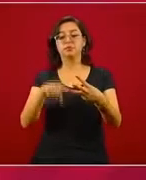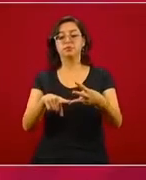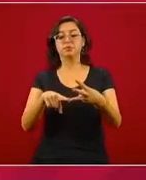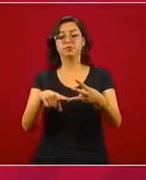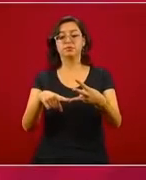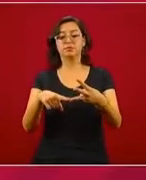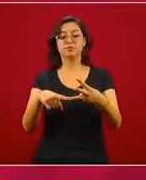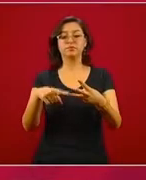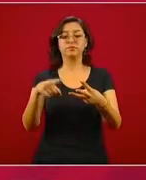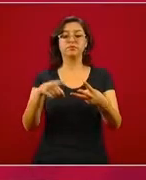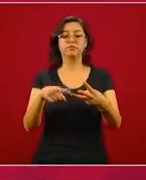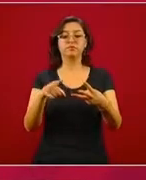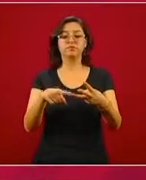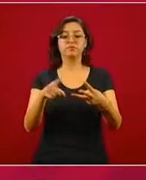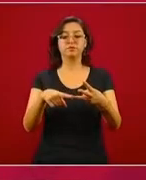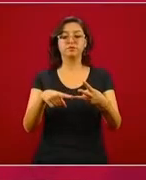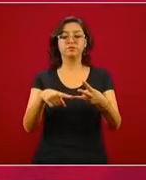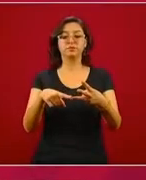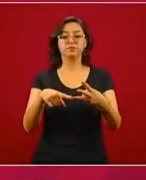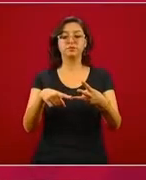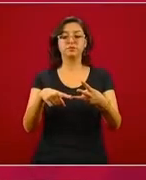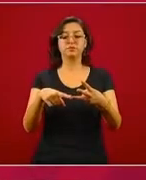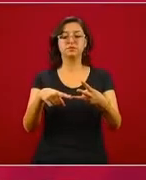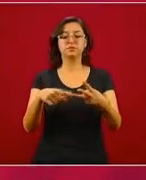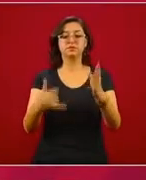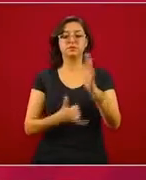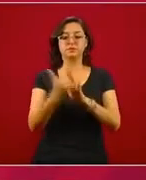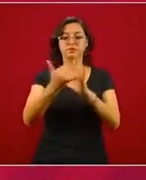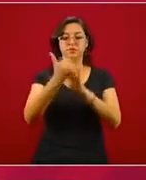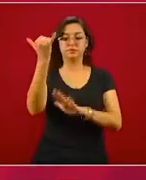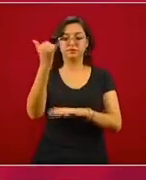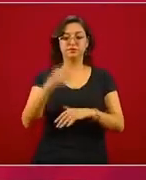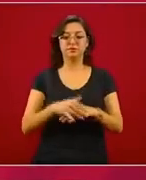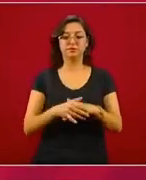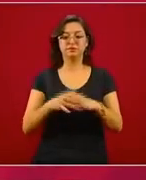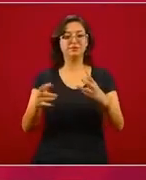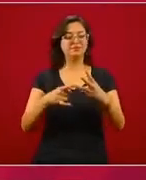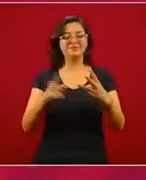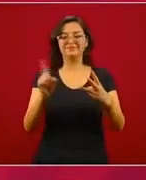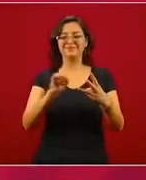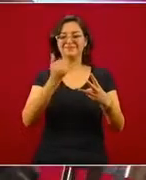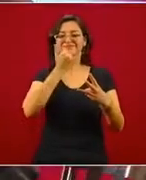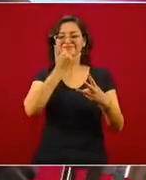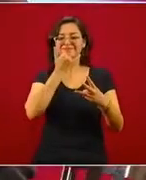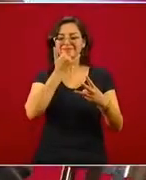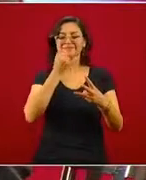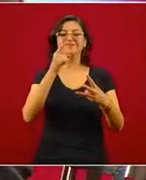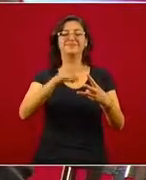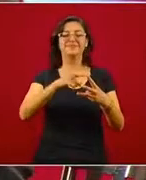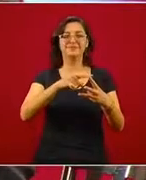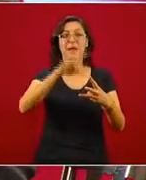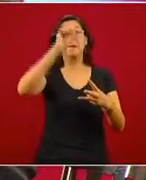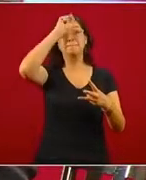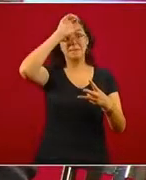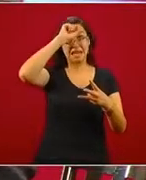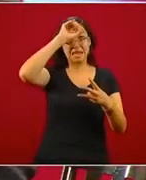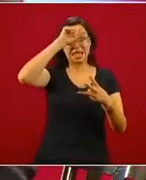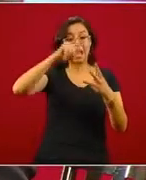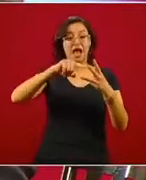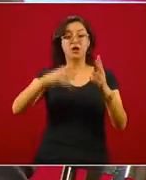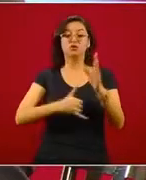The automobile manufacturing sector, construction, and furniture making. And sorry,